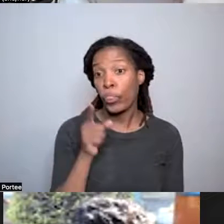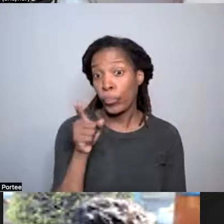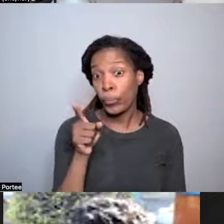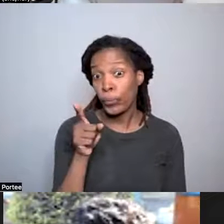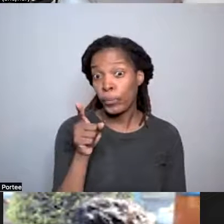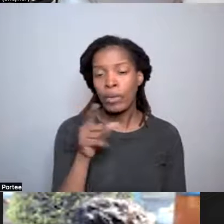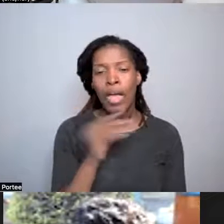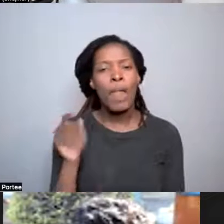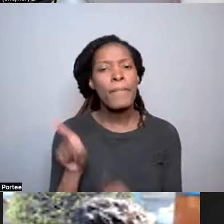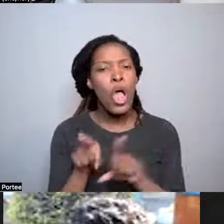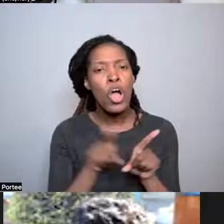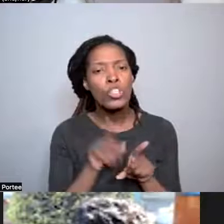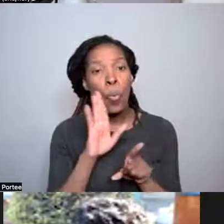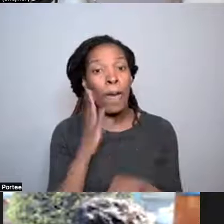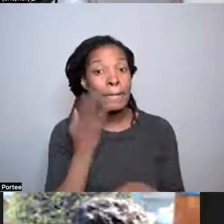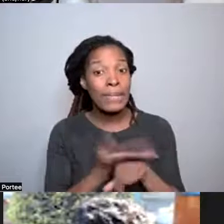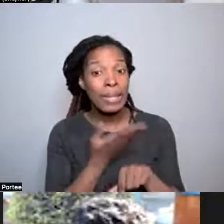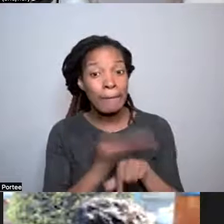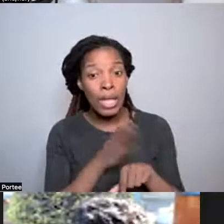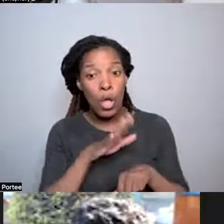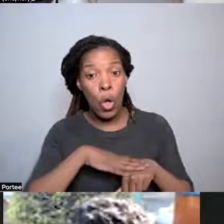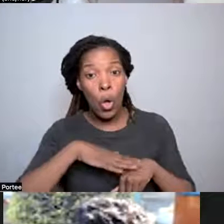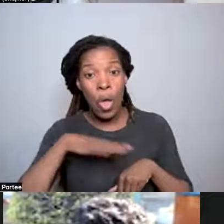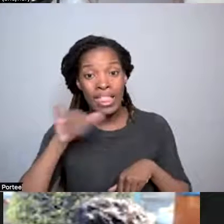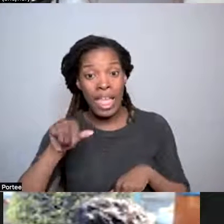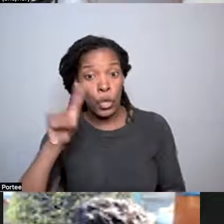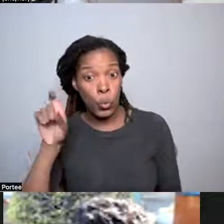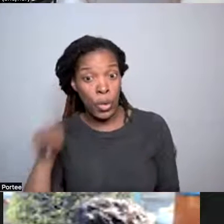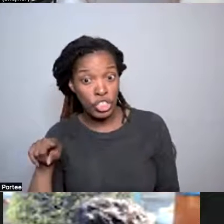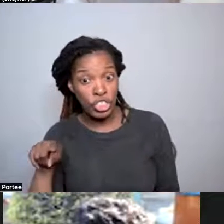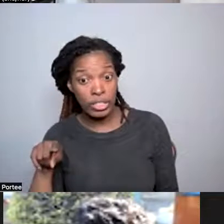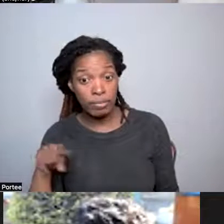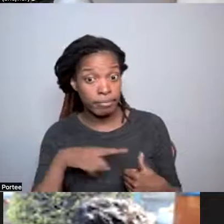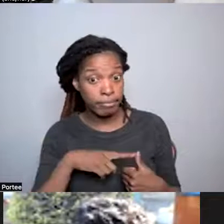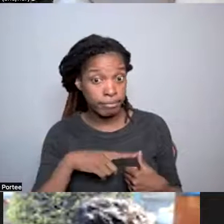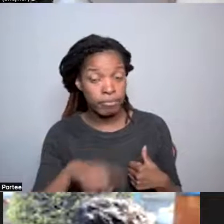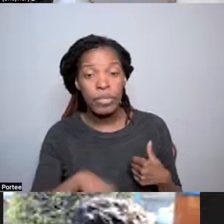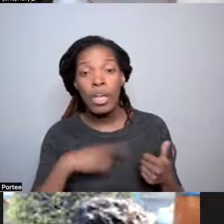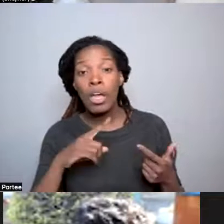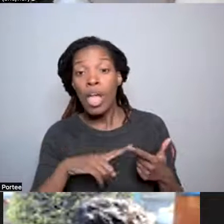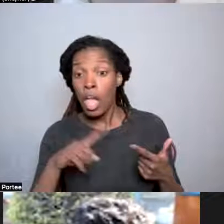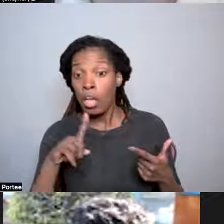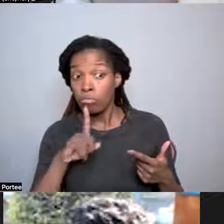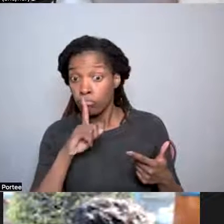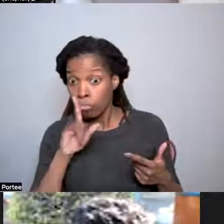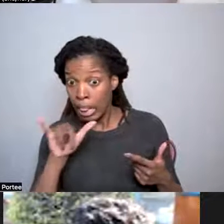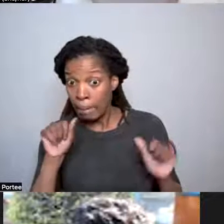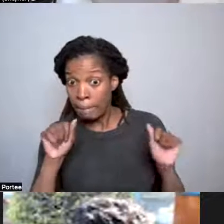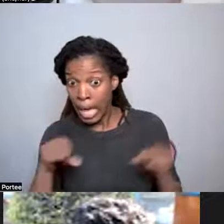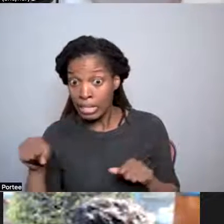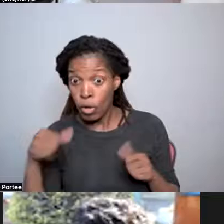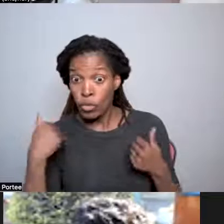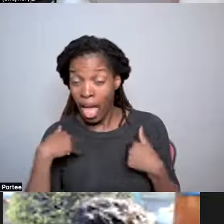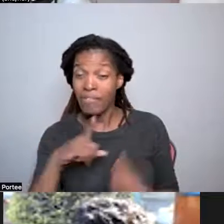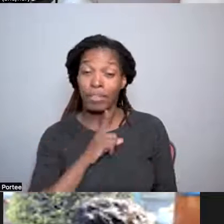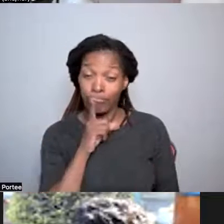I'm also going to piggyback onto that question. Is it truly possible to have a